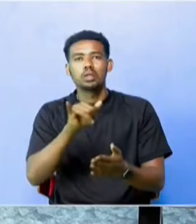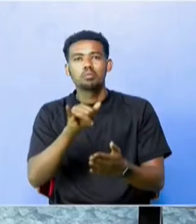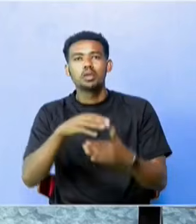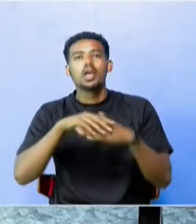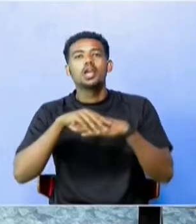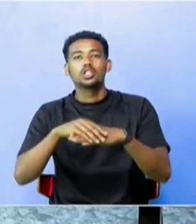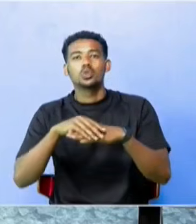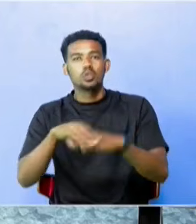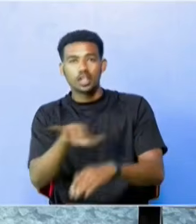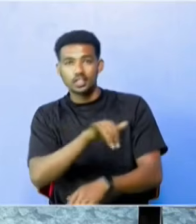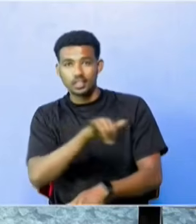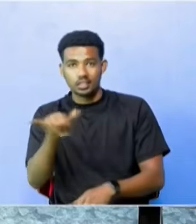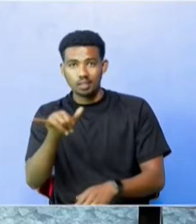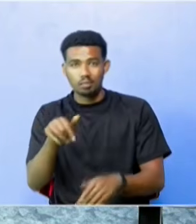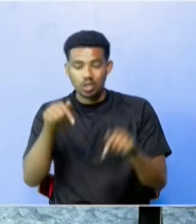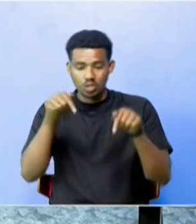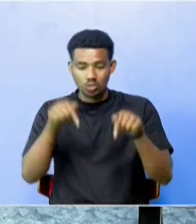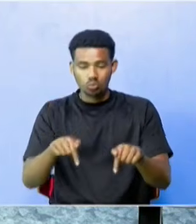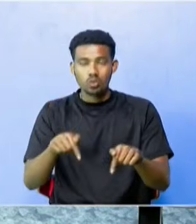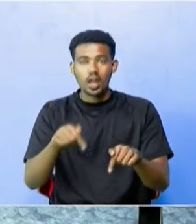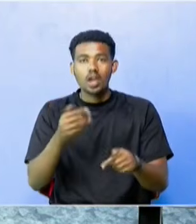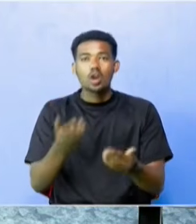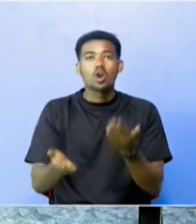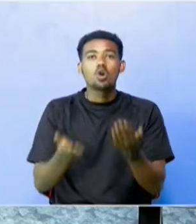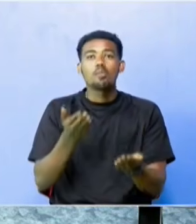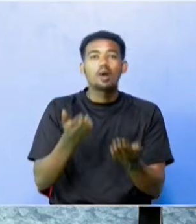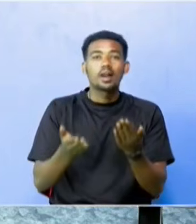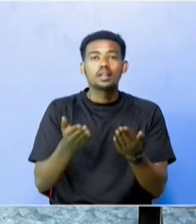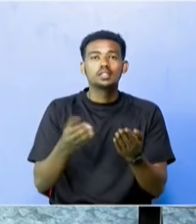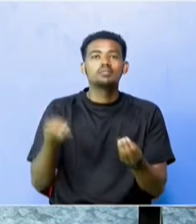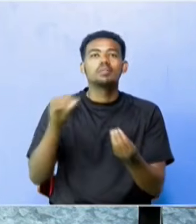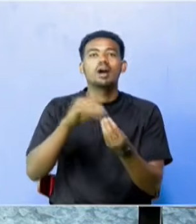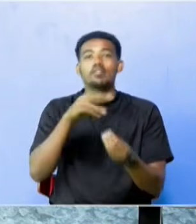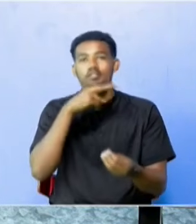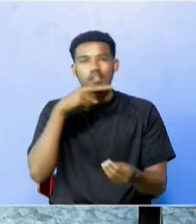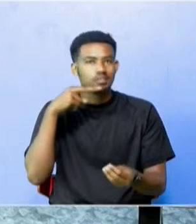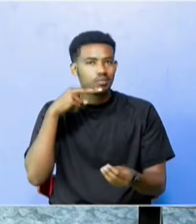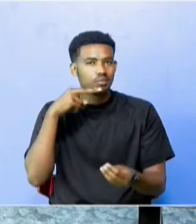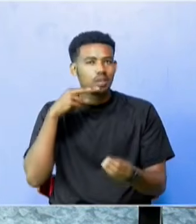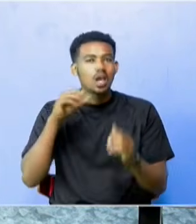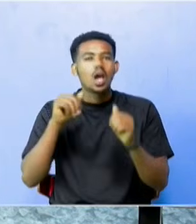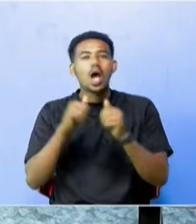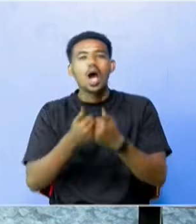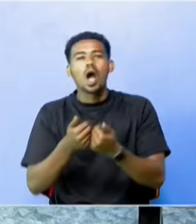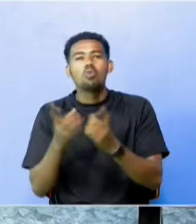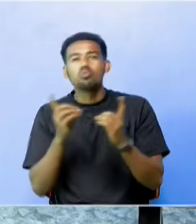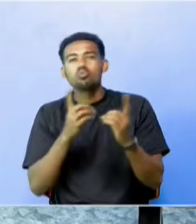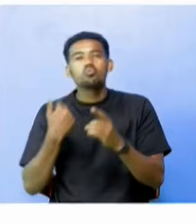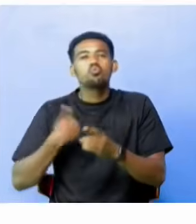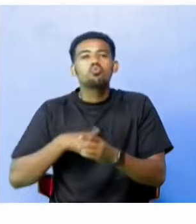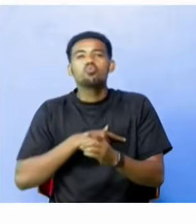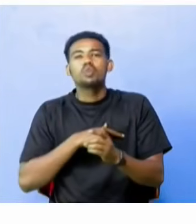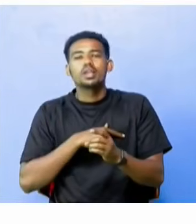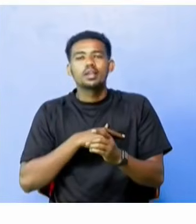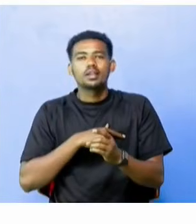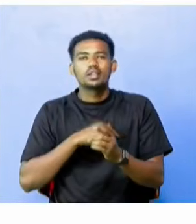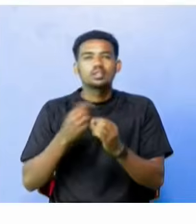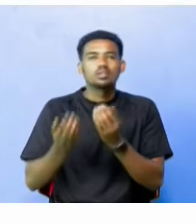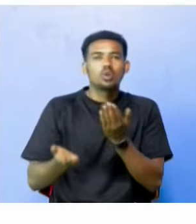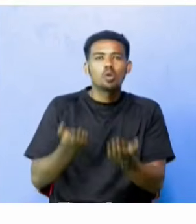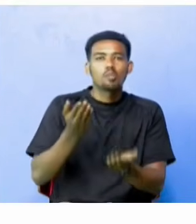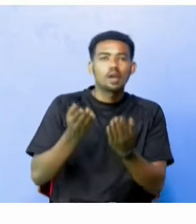but today we're going to see comparative adverbs. How do we compare using adverbs?